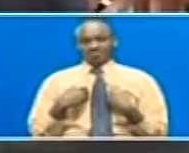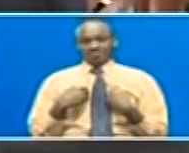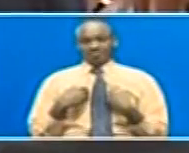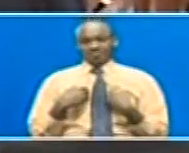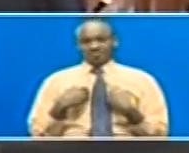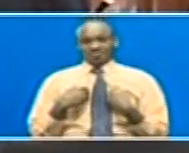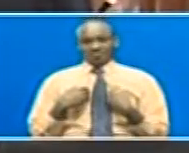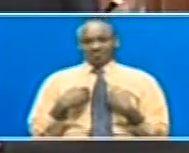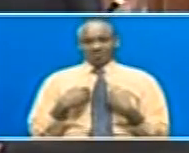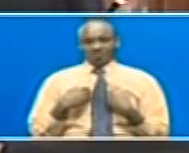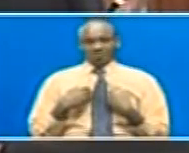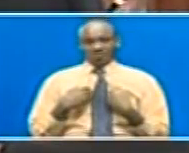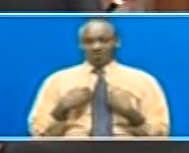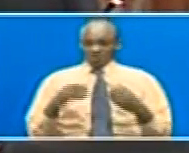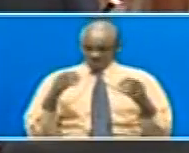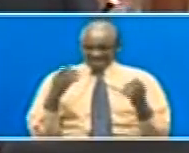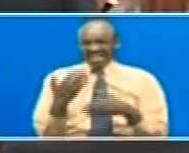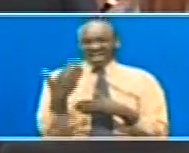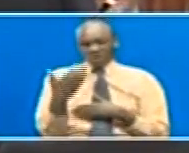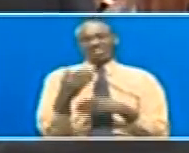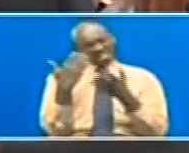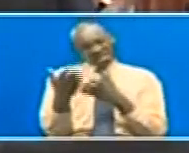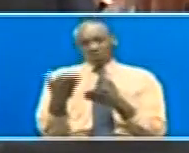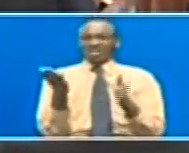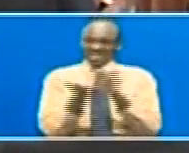And of course, court records are very important.